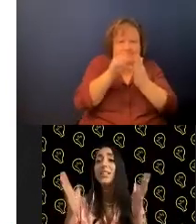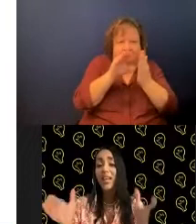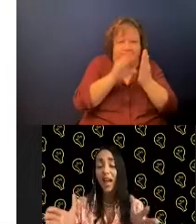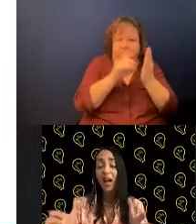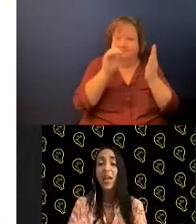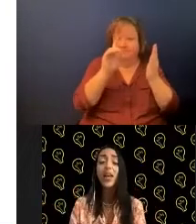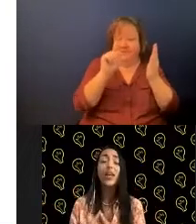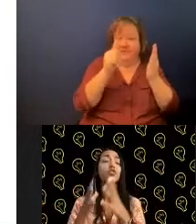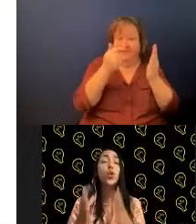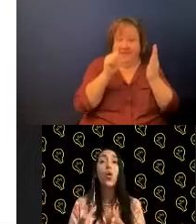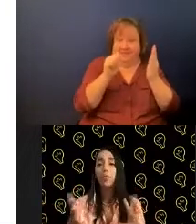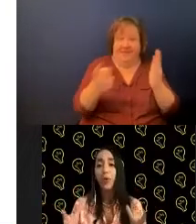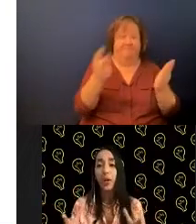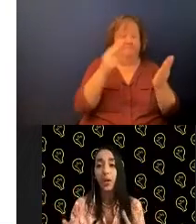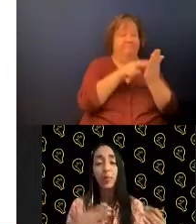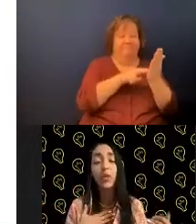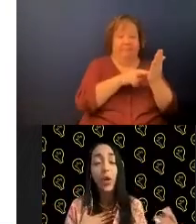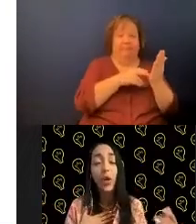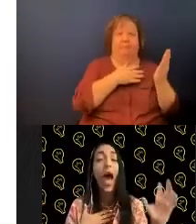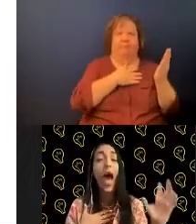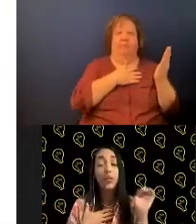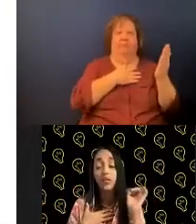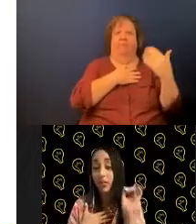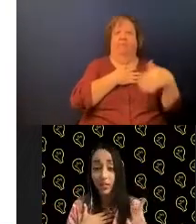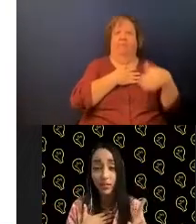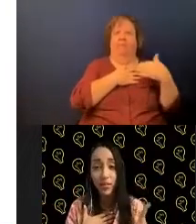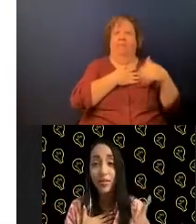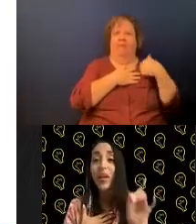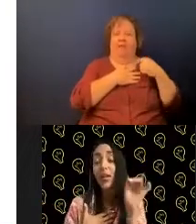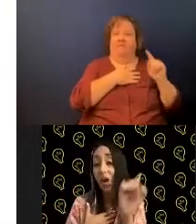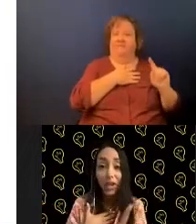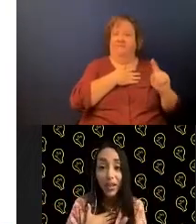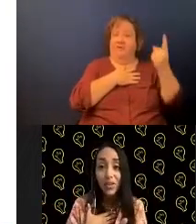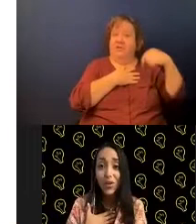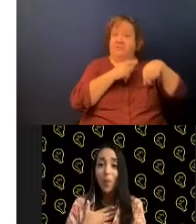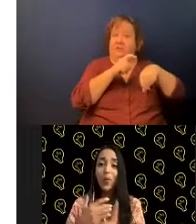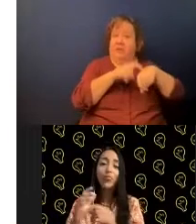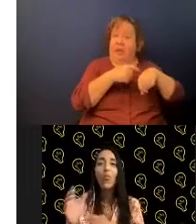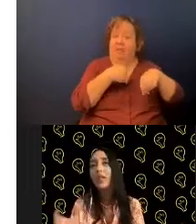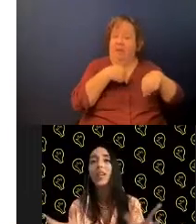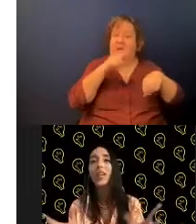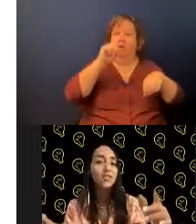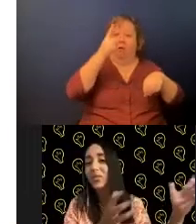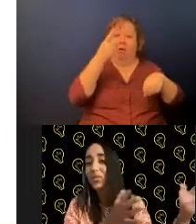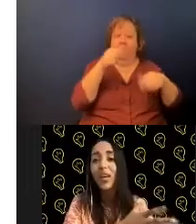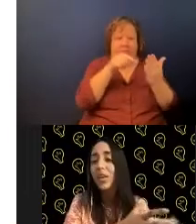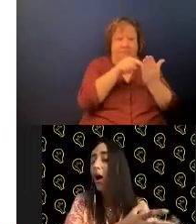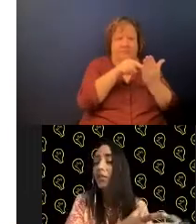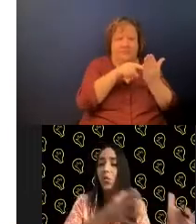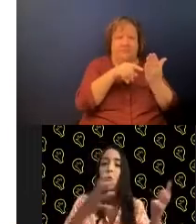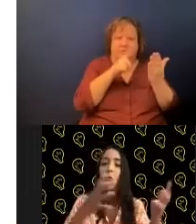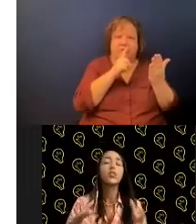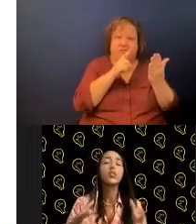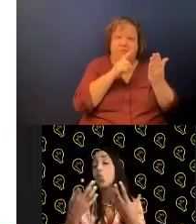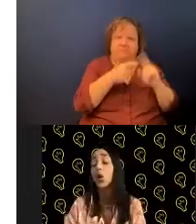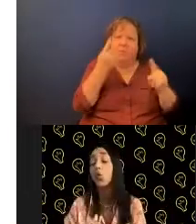why data is so important. And let me tell you, I did statistics in college, but one thing is to see it in college and